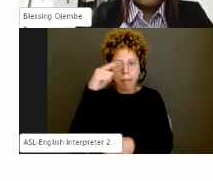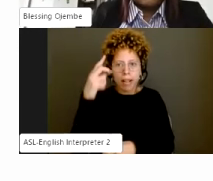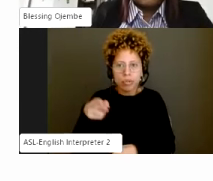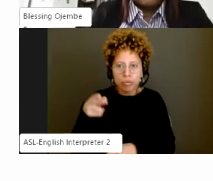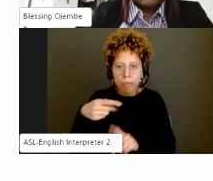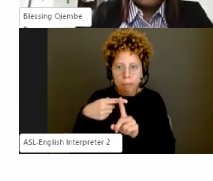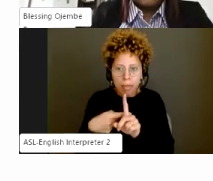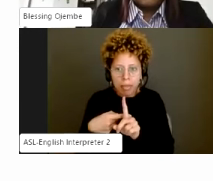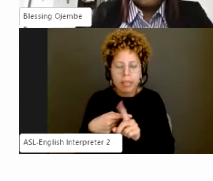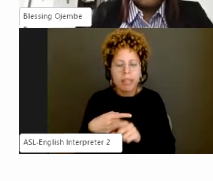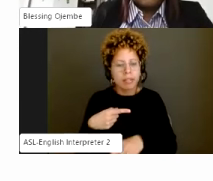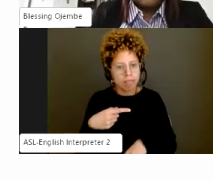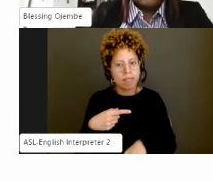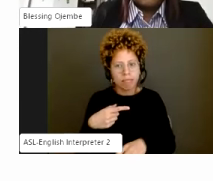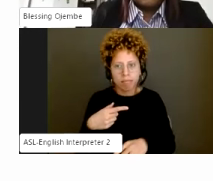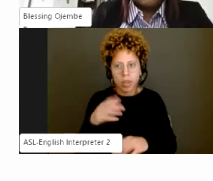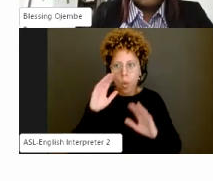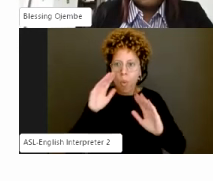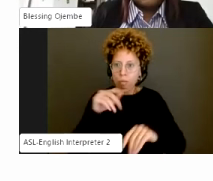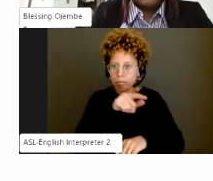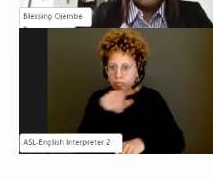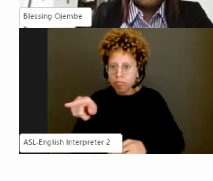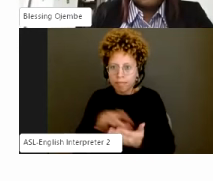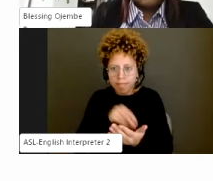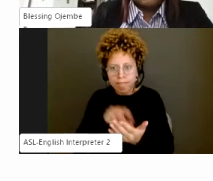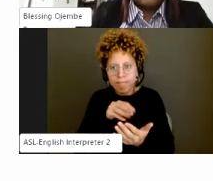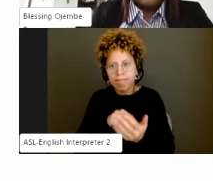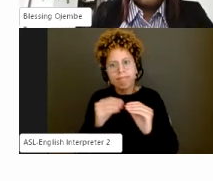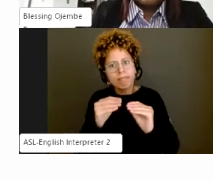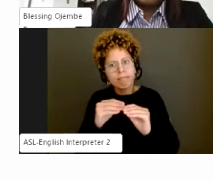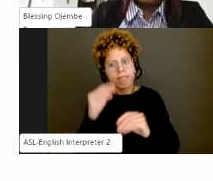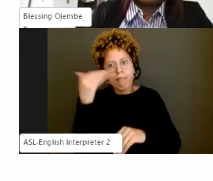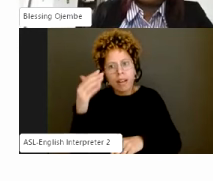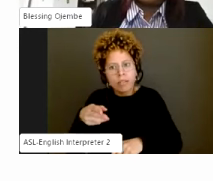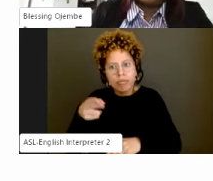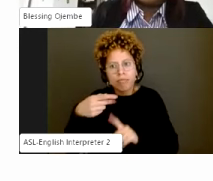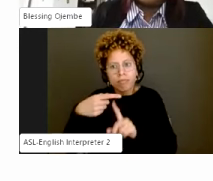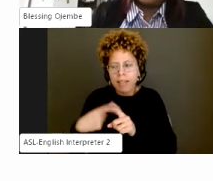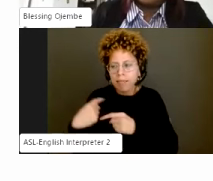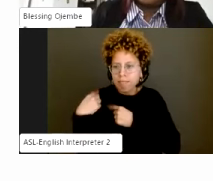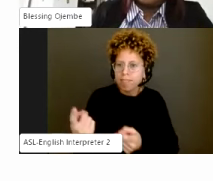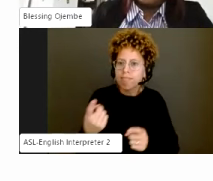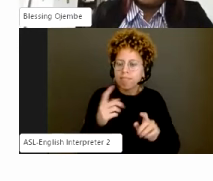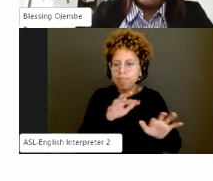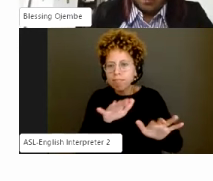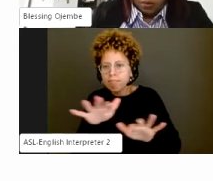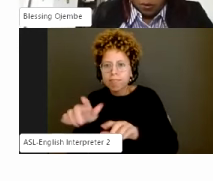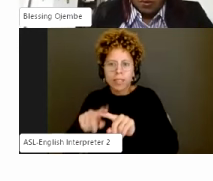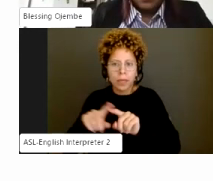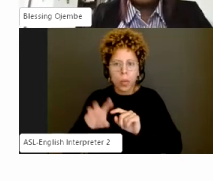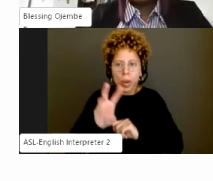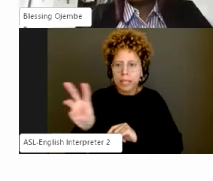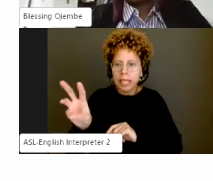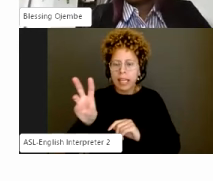been learning more about Black History Month and looked at many of the websites and work that's being done across